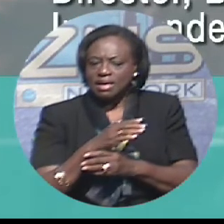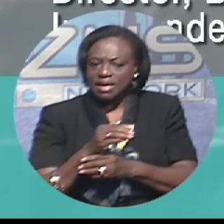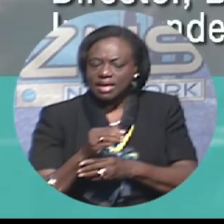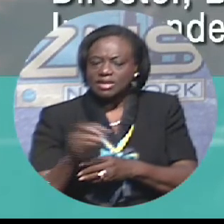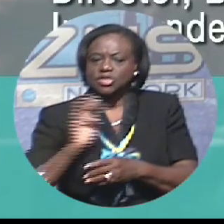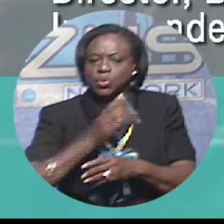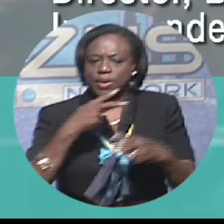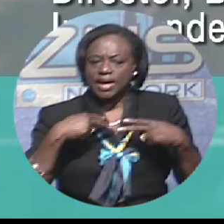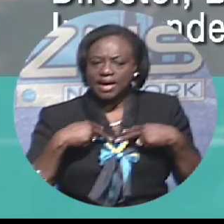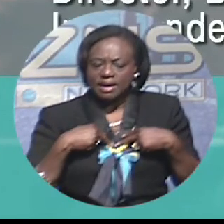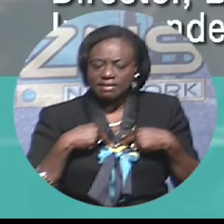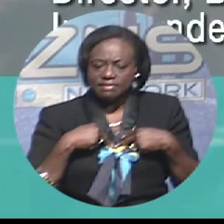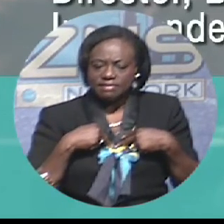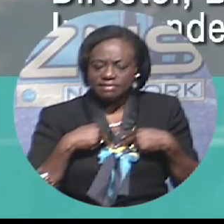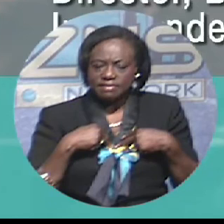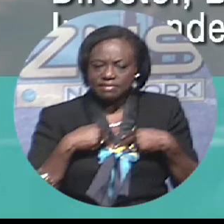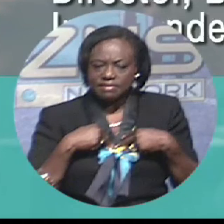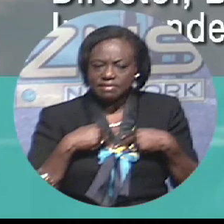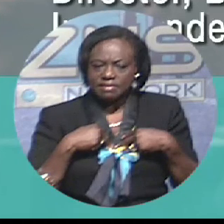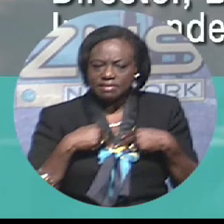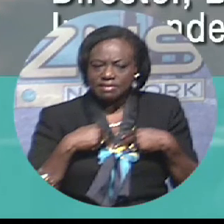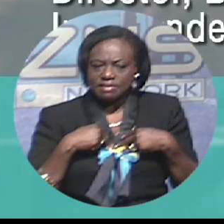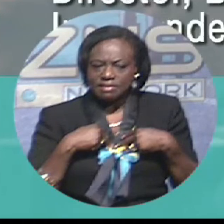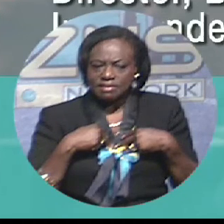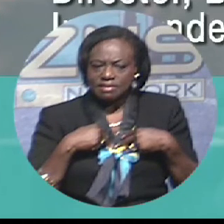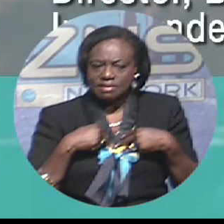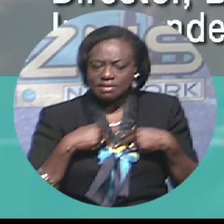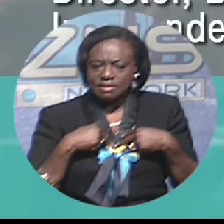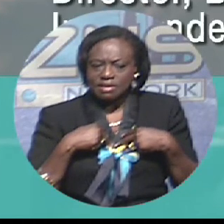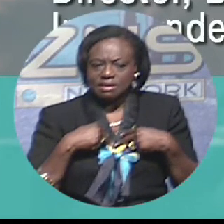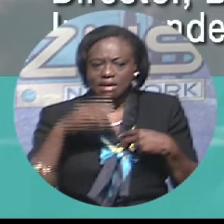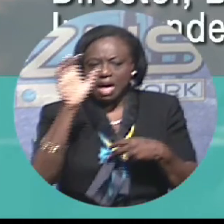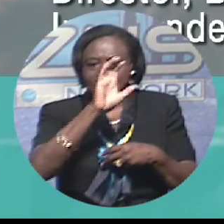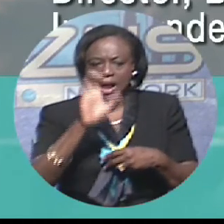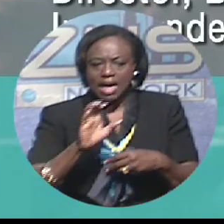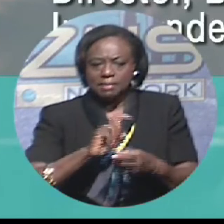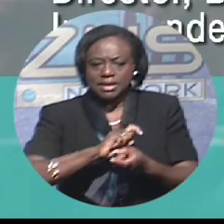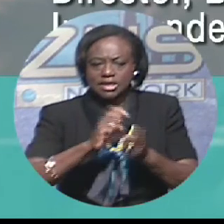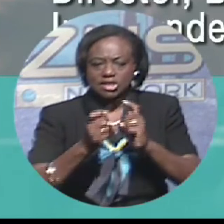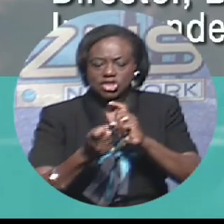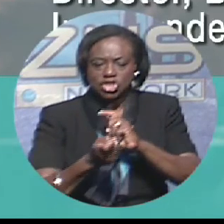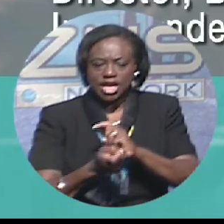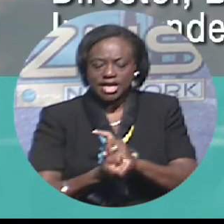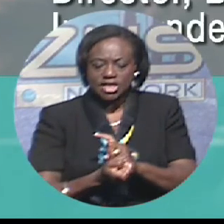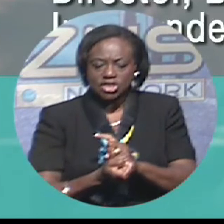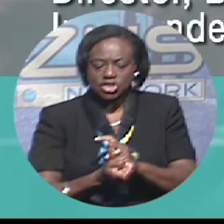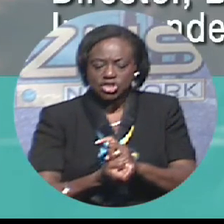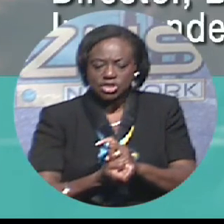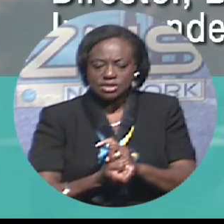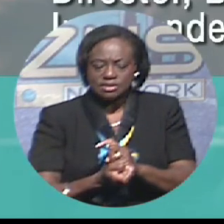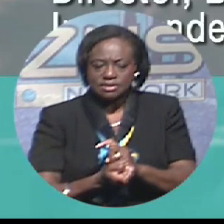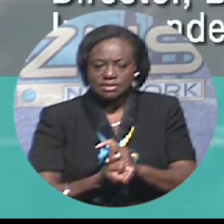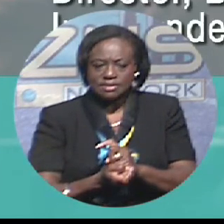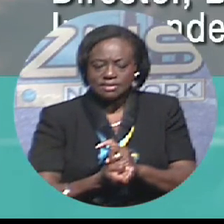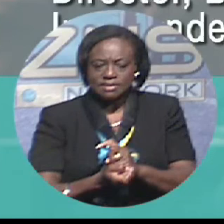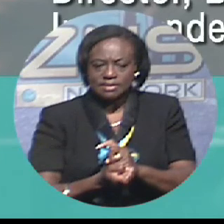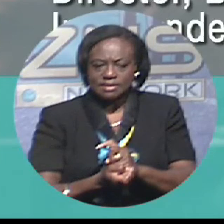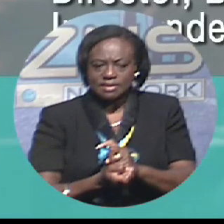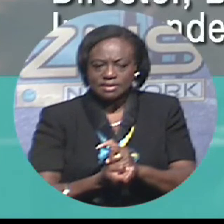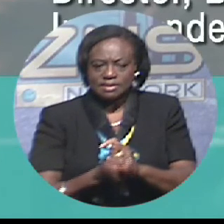also have a wonderful dance based on climate change, and we have our youngest musical performer who's